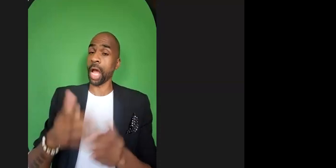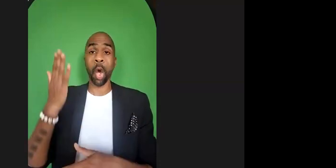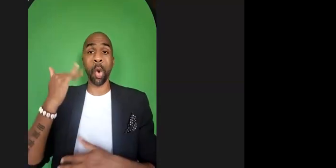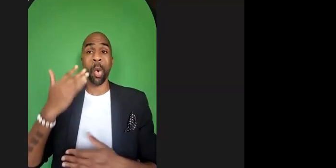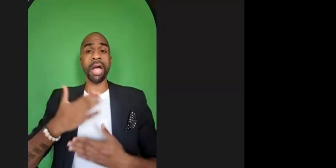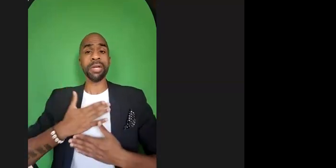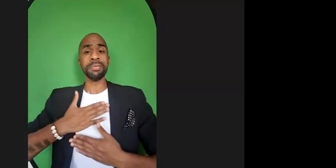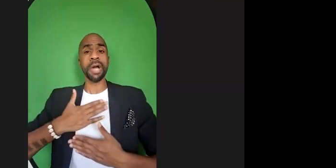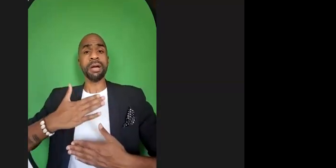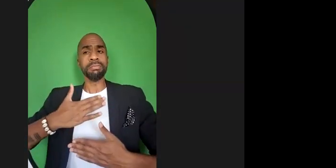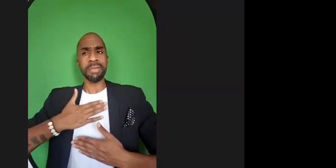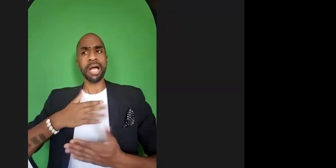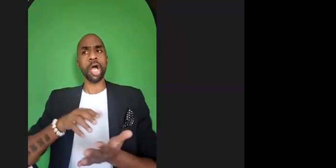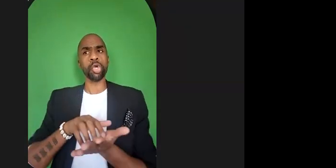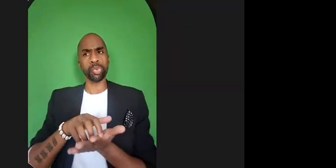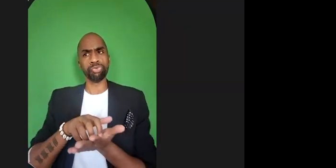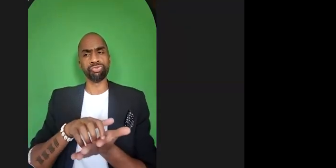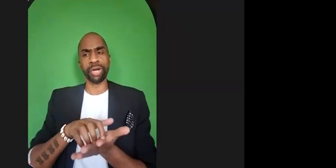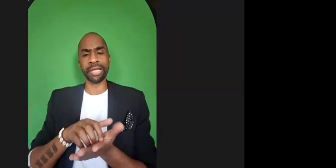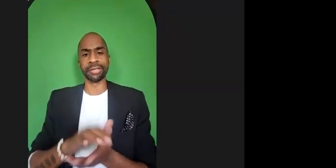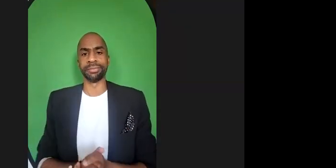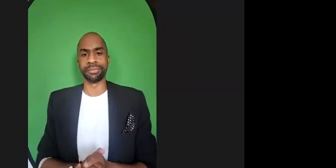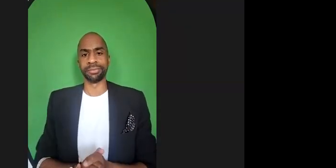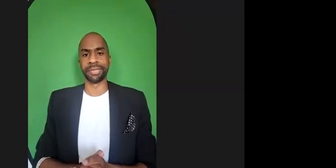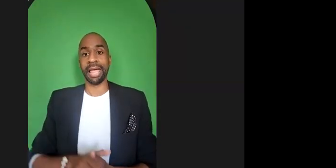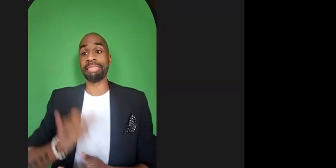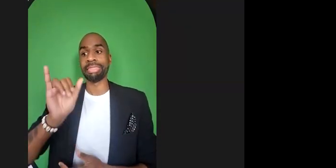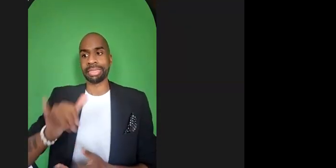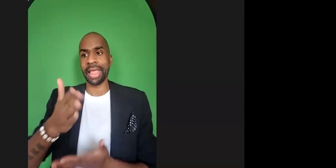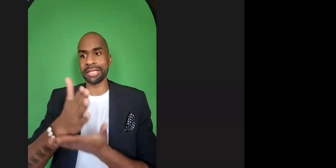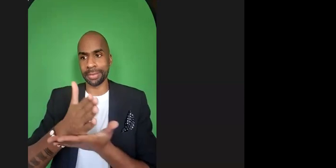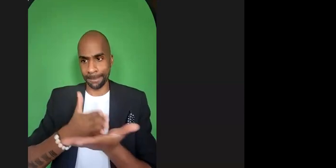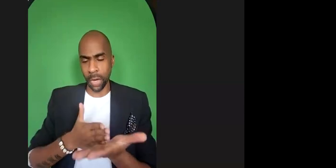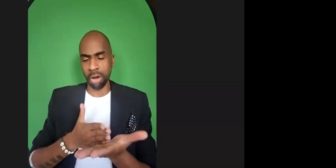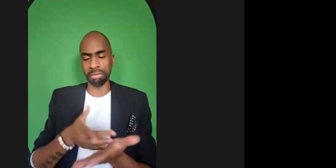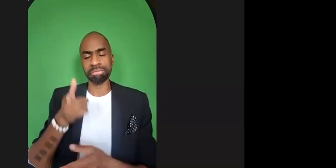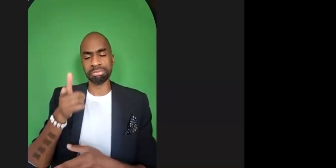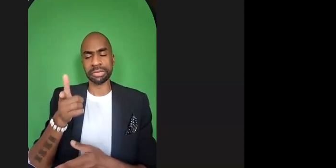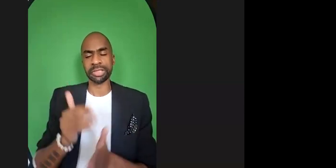weakness. So ultimately, that's the part of the illness that is most often,